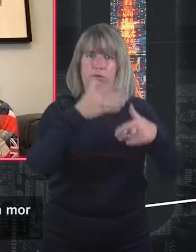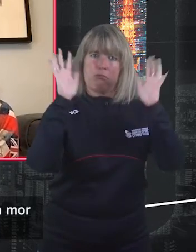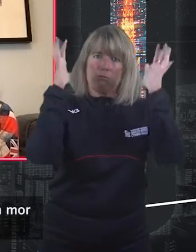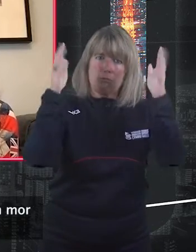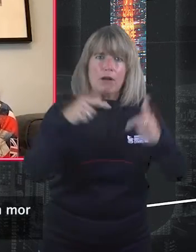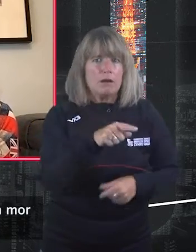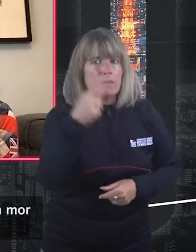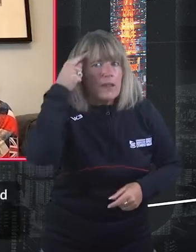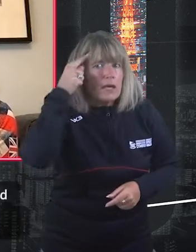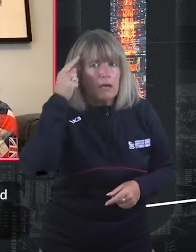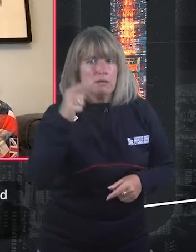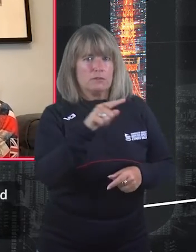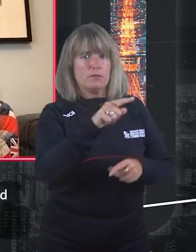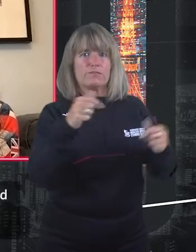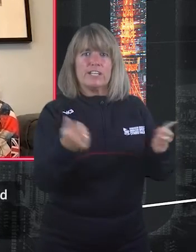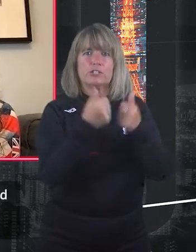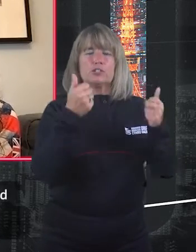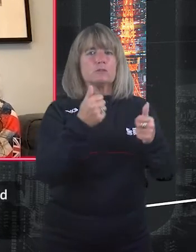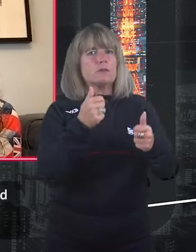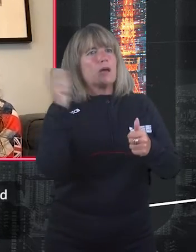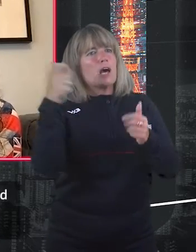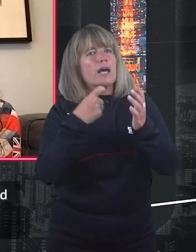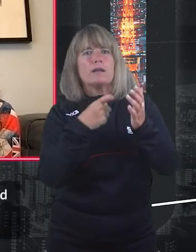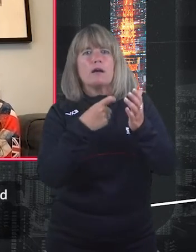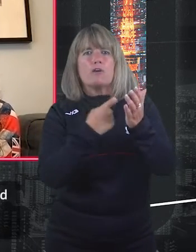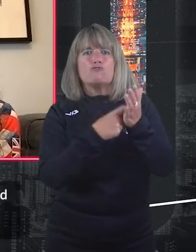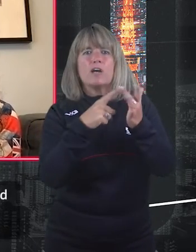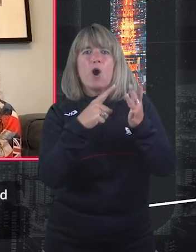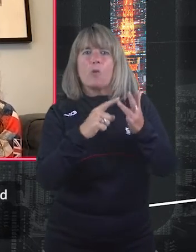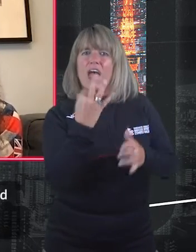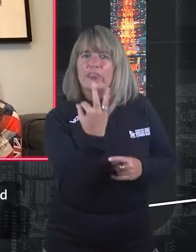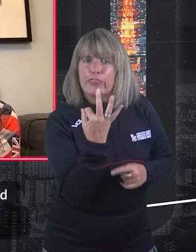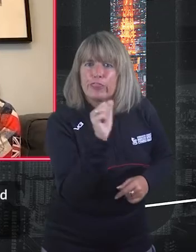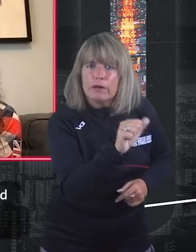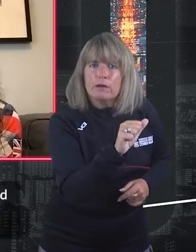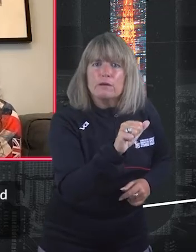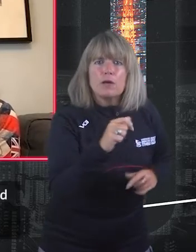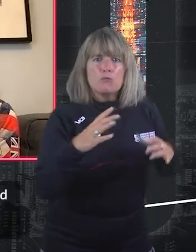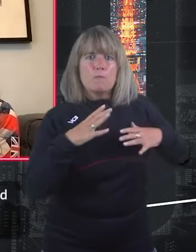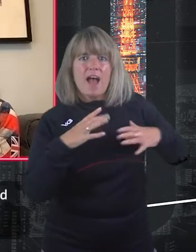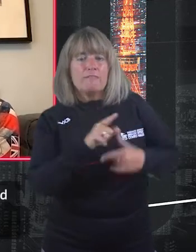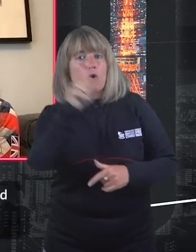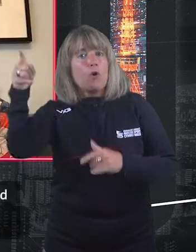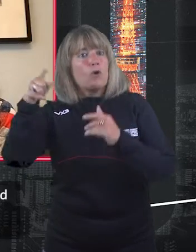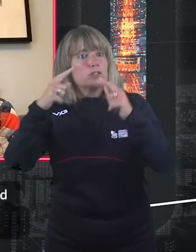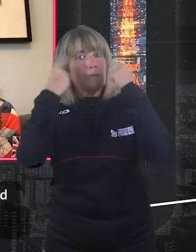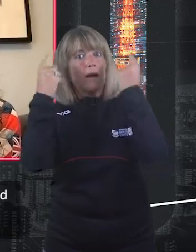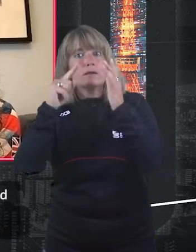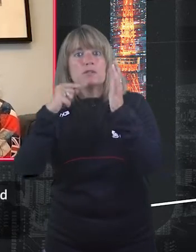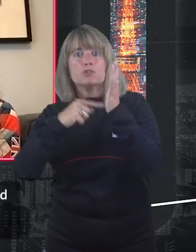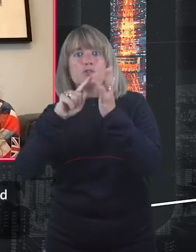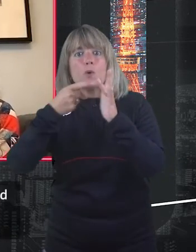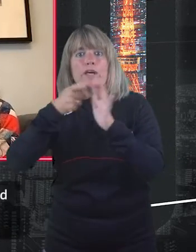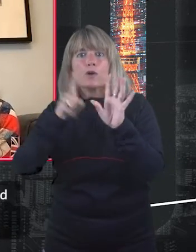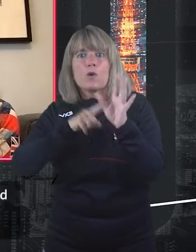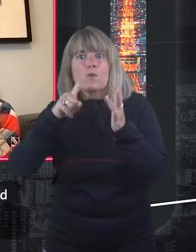as you've alluded to. Now, I think I'm right in saying that you finished eighth in Rio, but in terms of preparation going to Tokyo, you've won